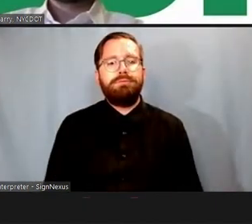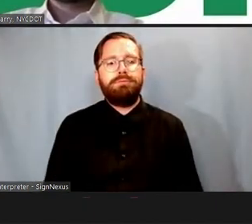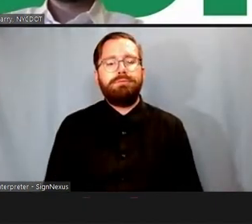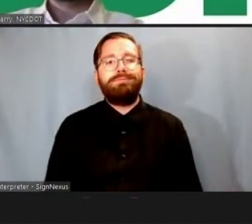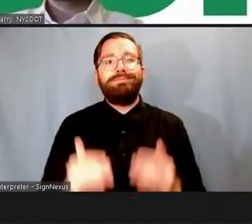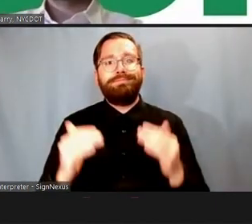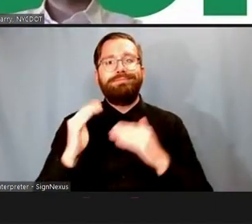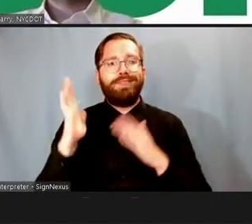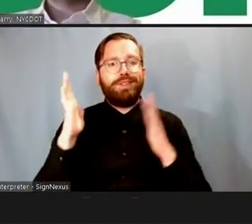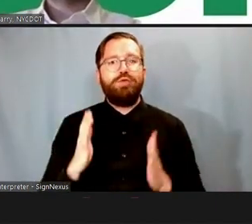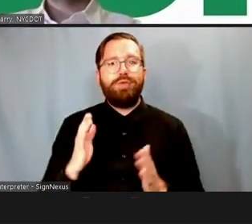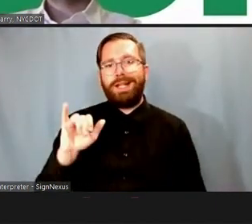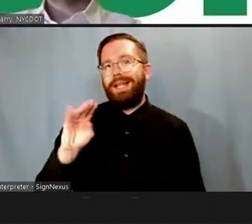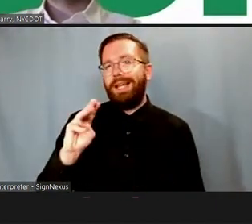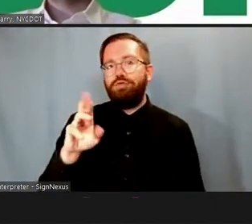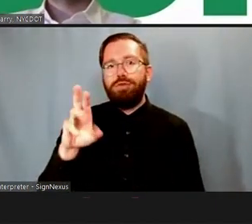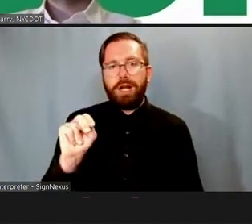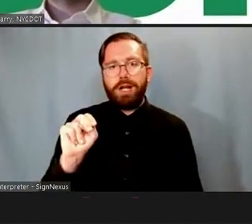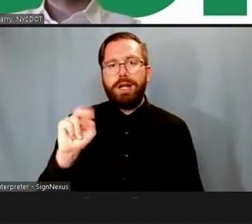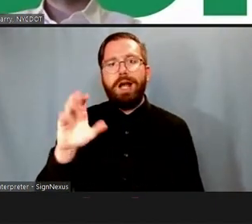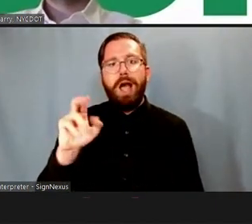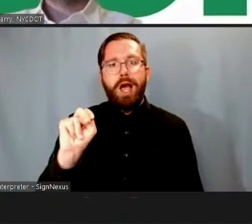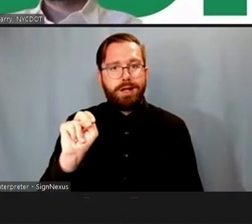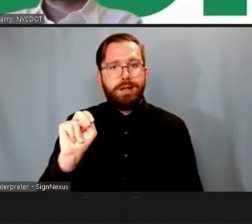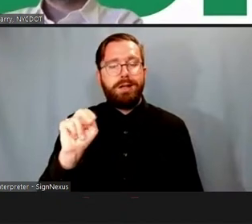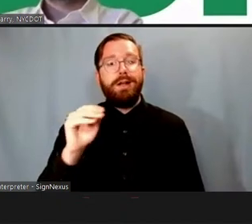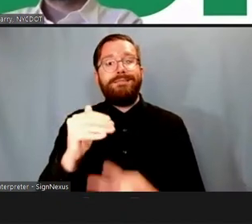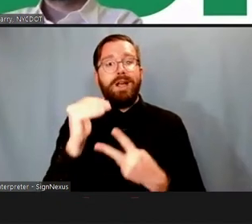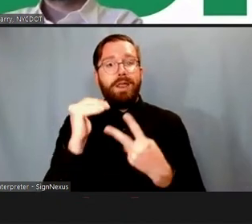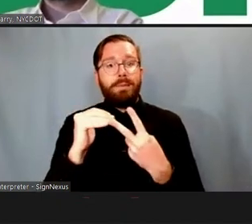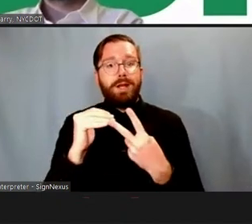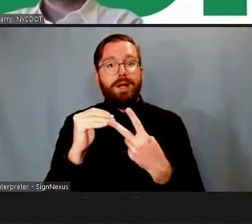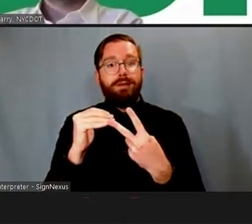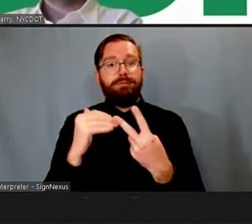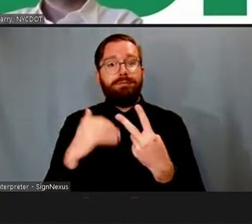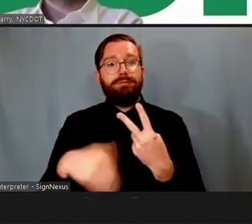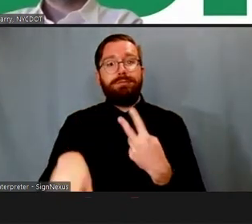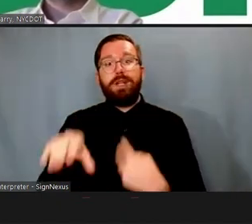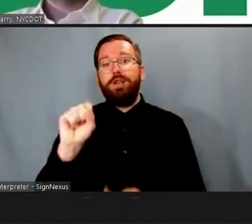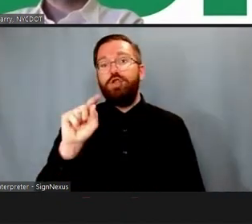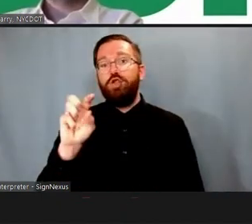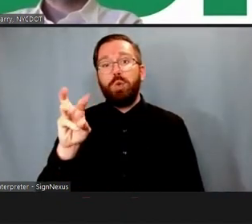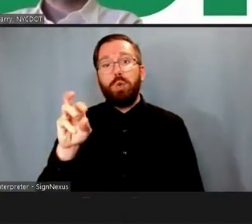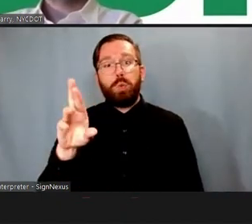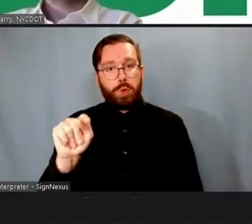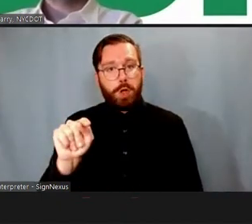our next speaker is imran khan followed by stuart keller